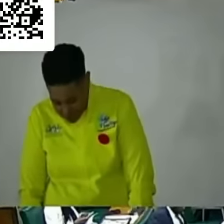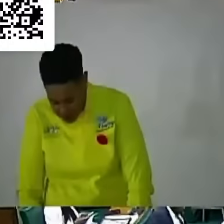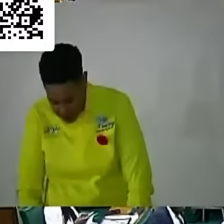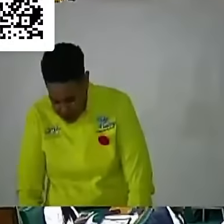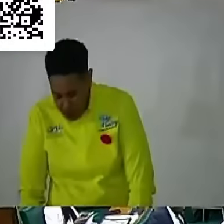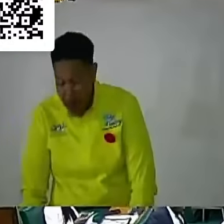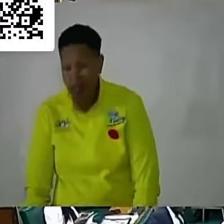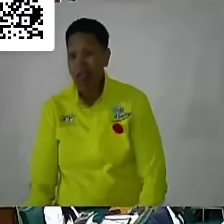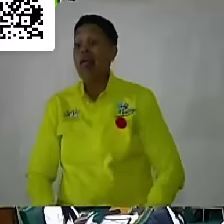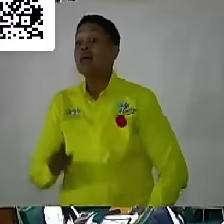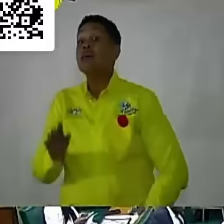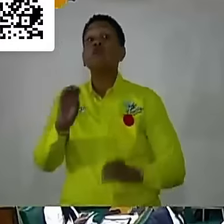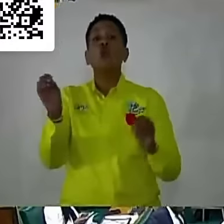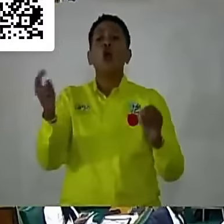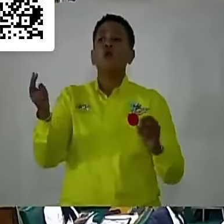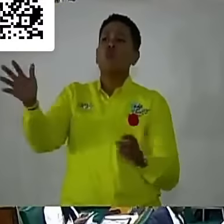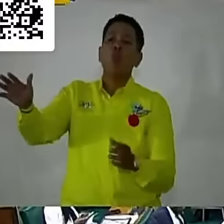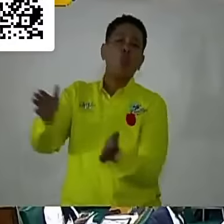through non-utilization.